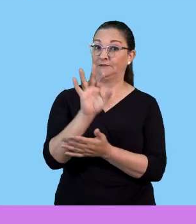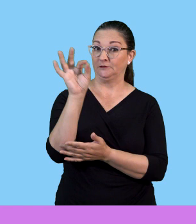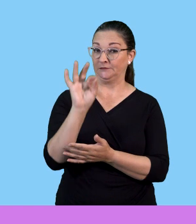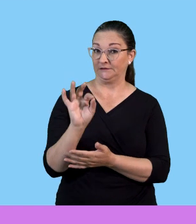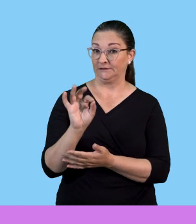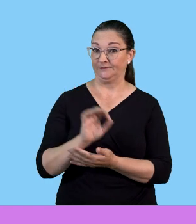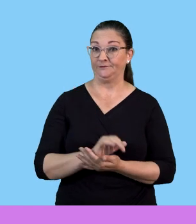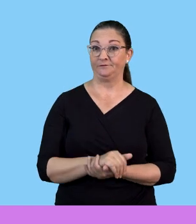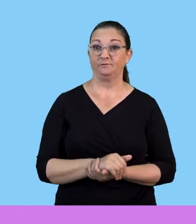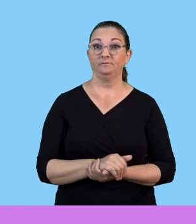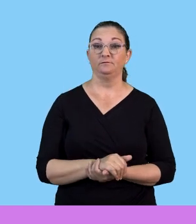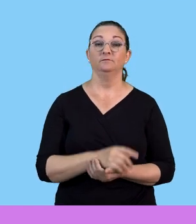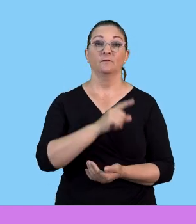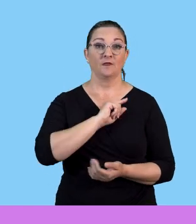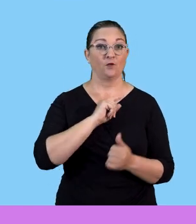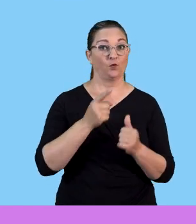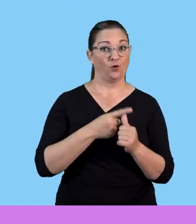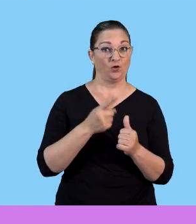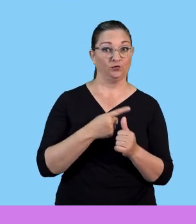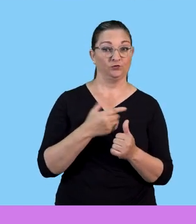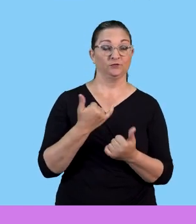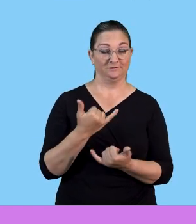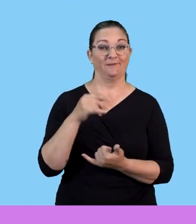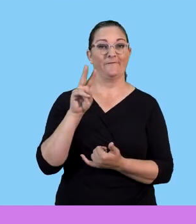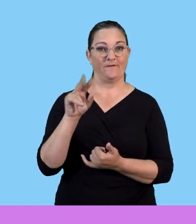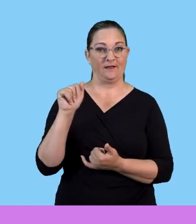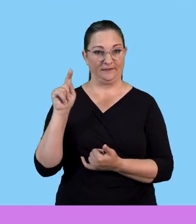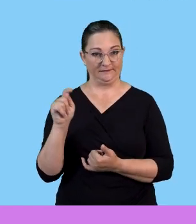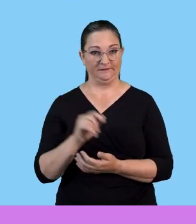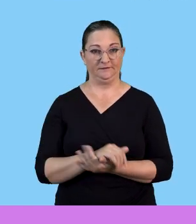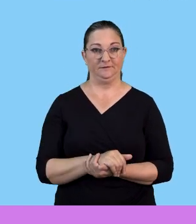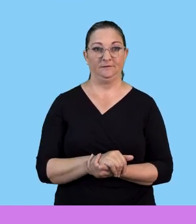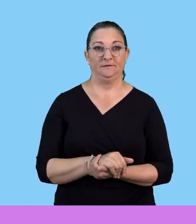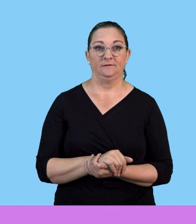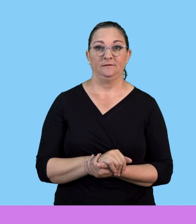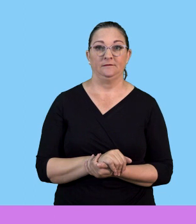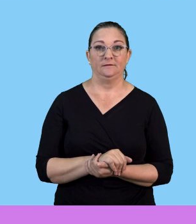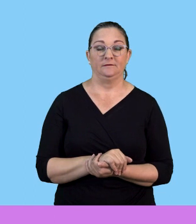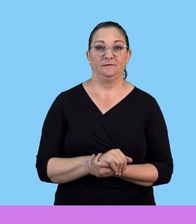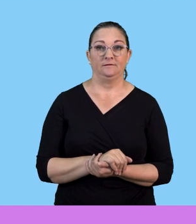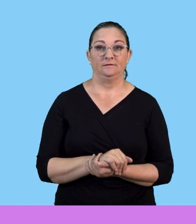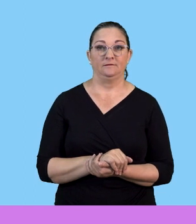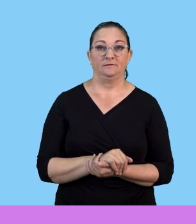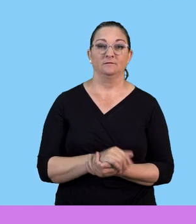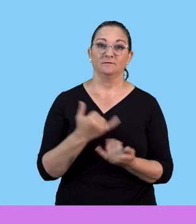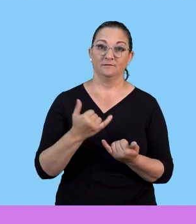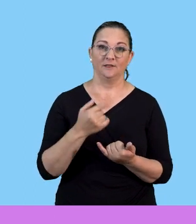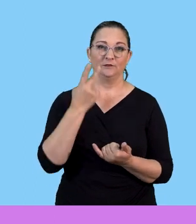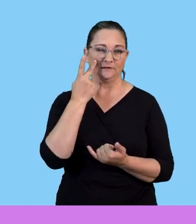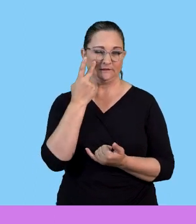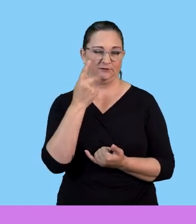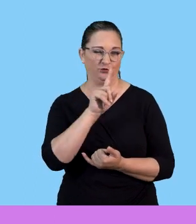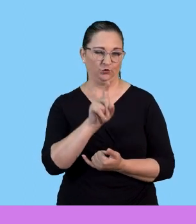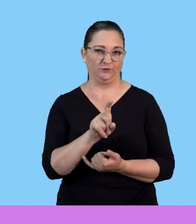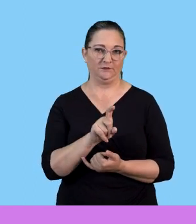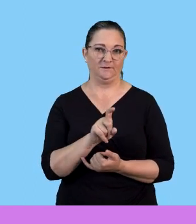times 15% will give us the VAT. So let's go into